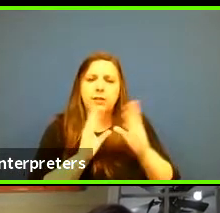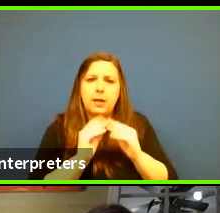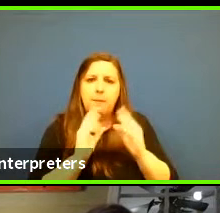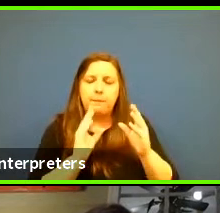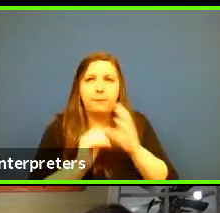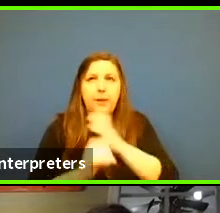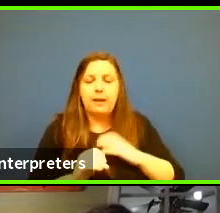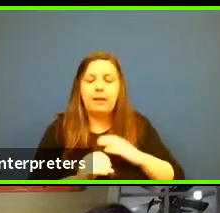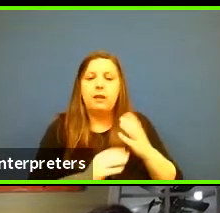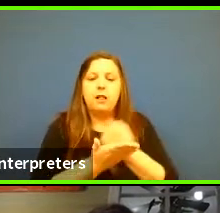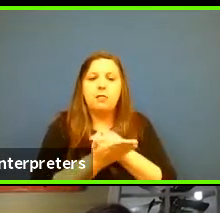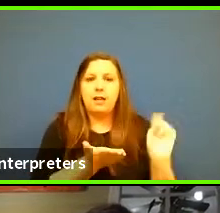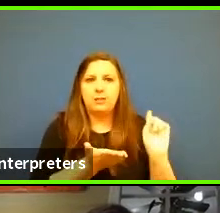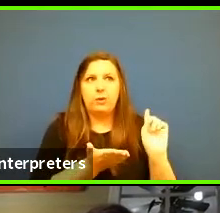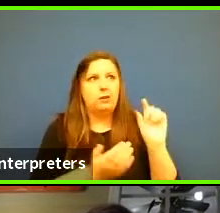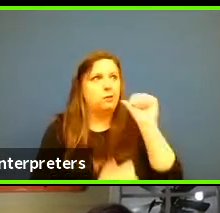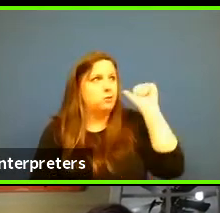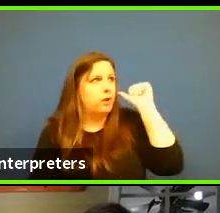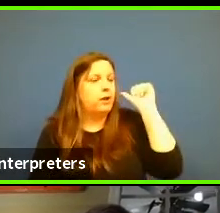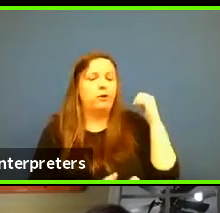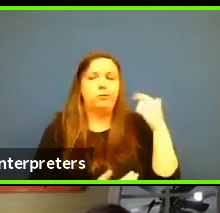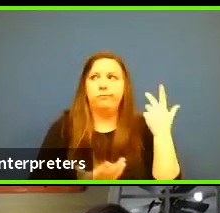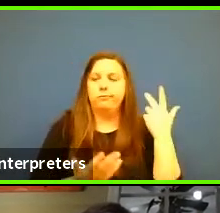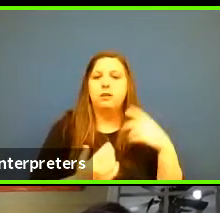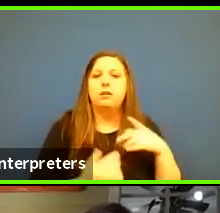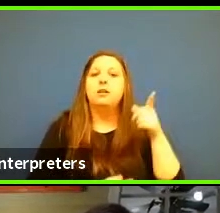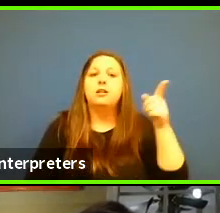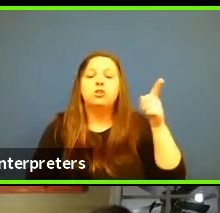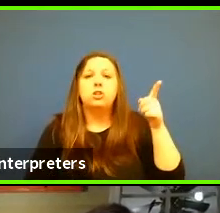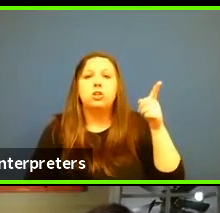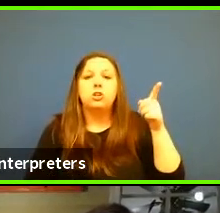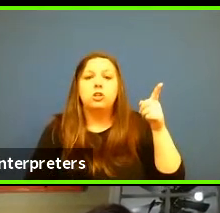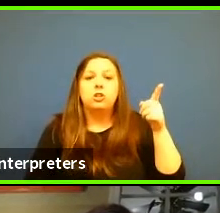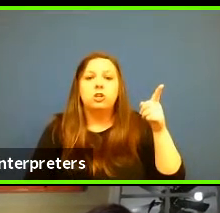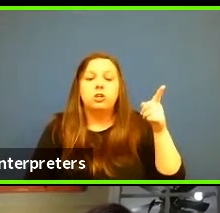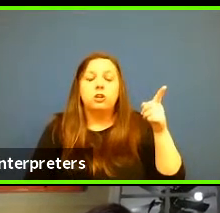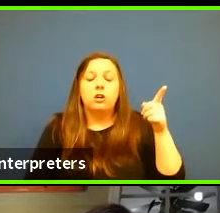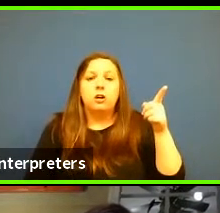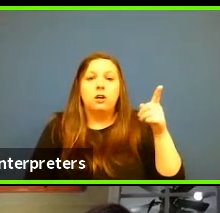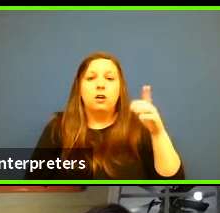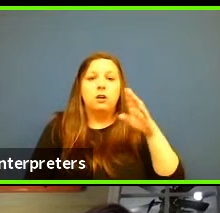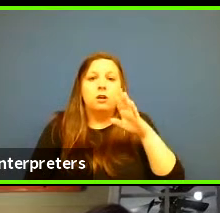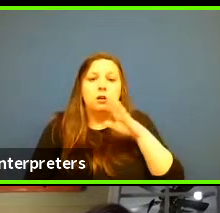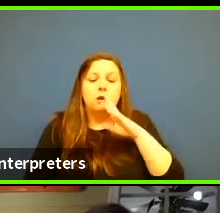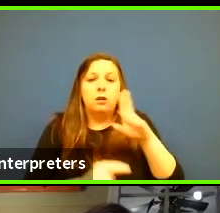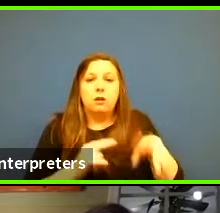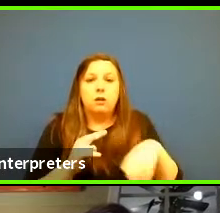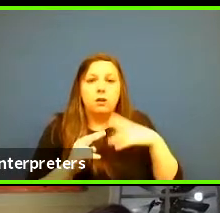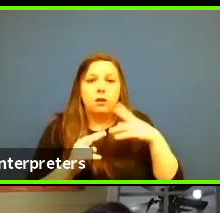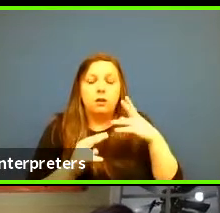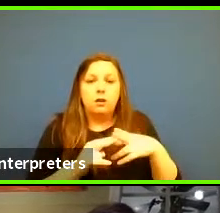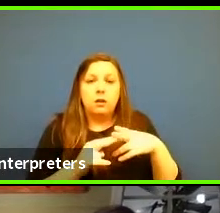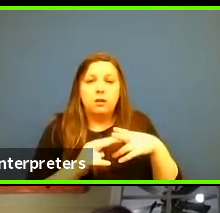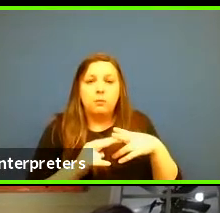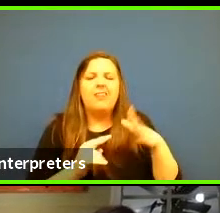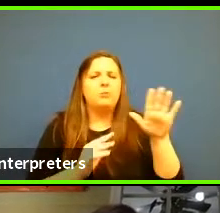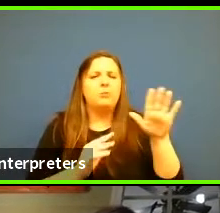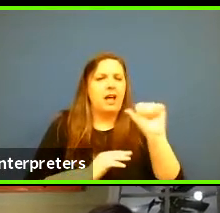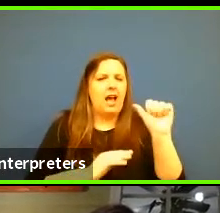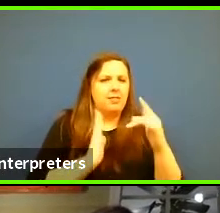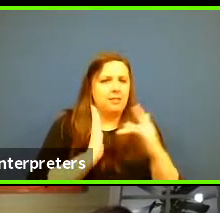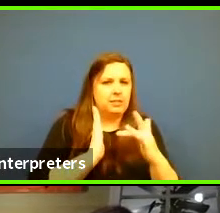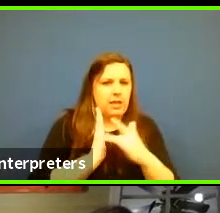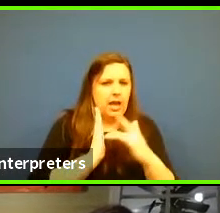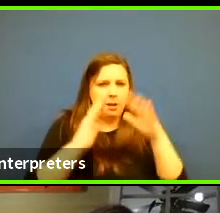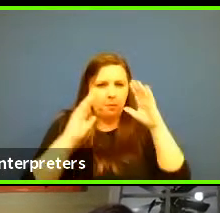yesterday? She talked about bipolar ionization being this is the Athens Tech president